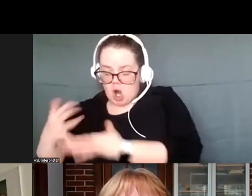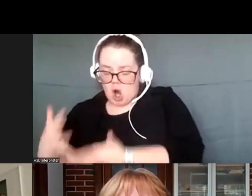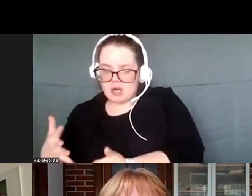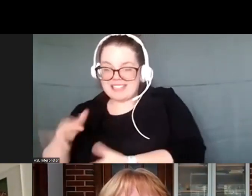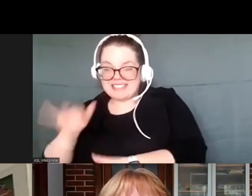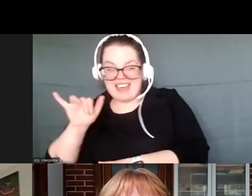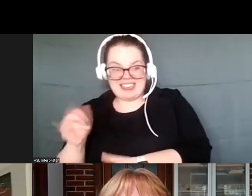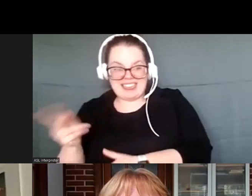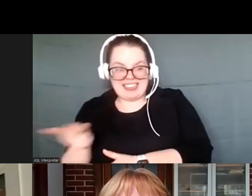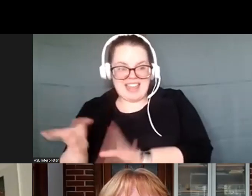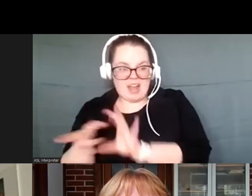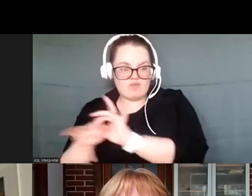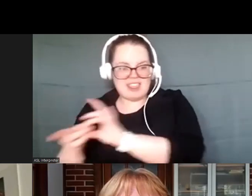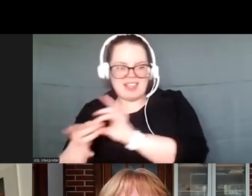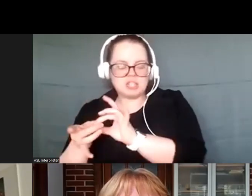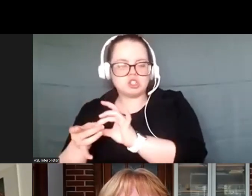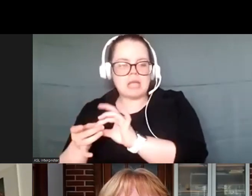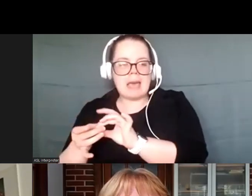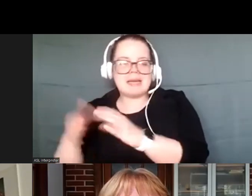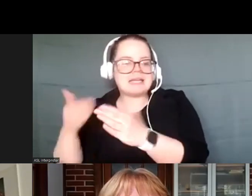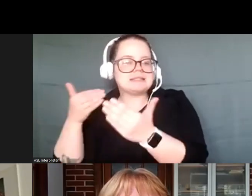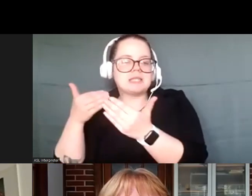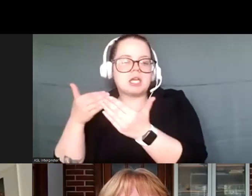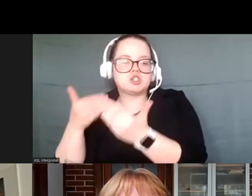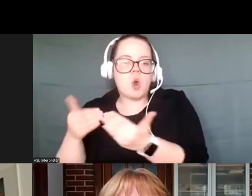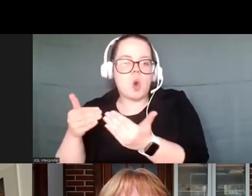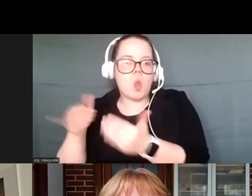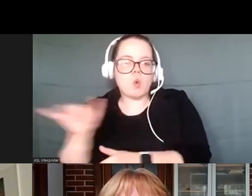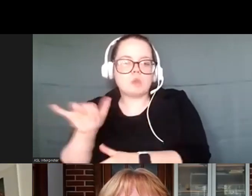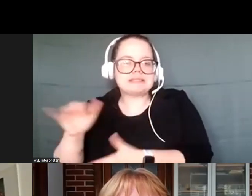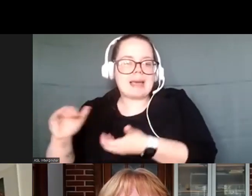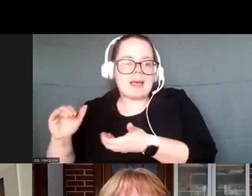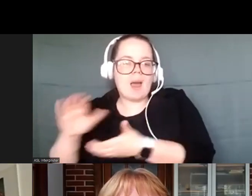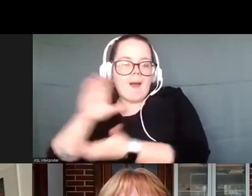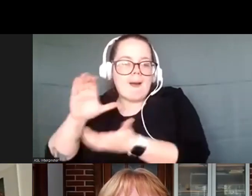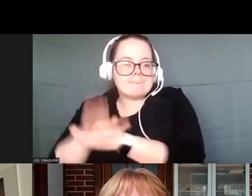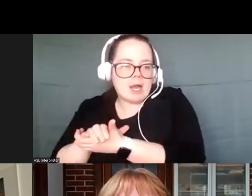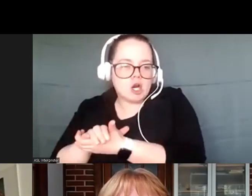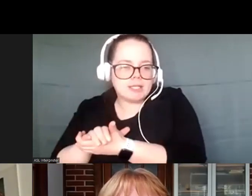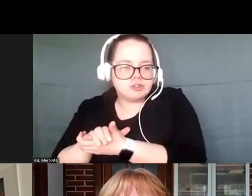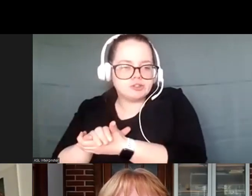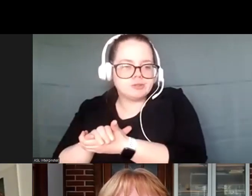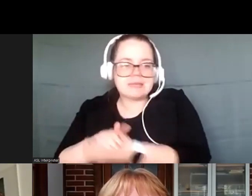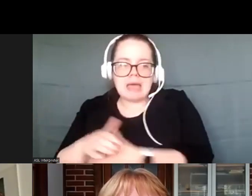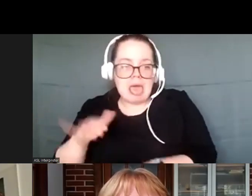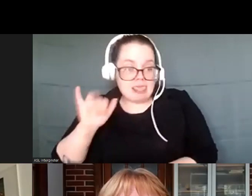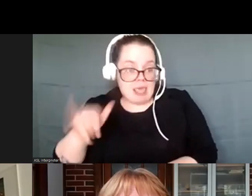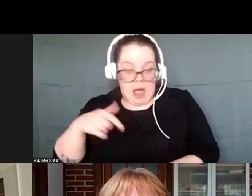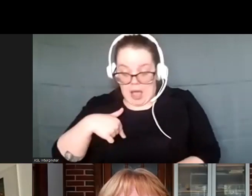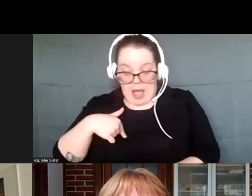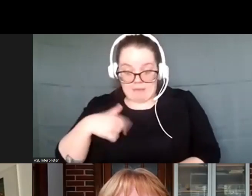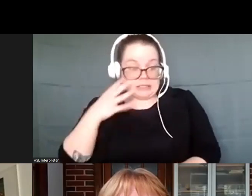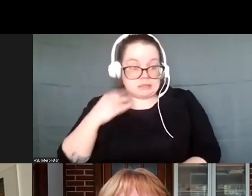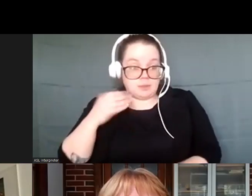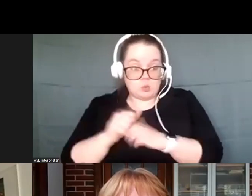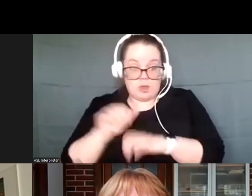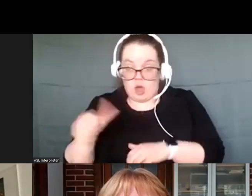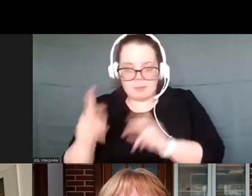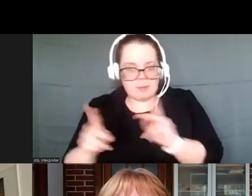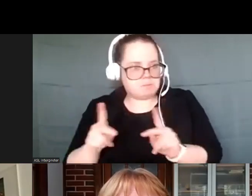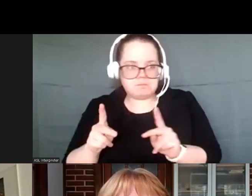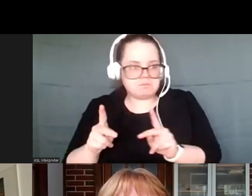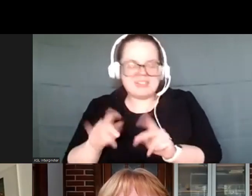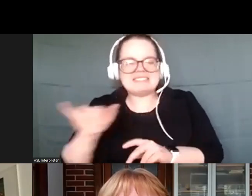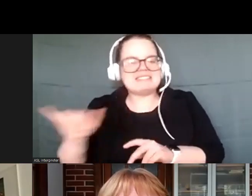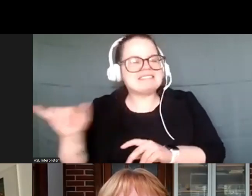is as close to a marriage as any other relationship I've ever had with anybody, because there are days, with your spouse, there are